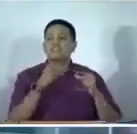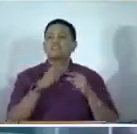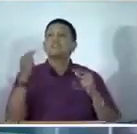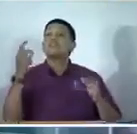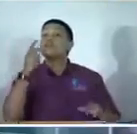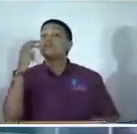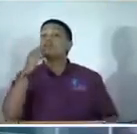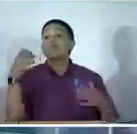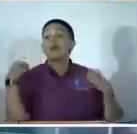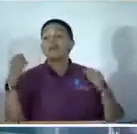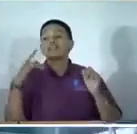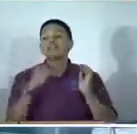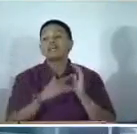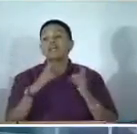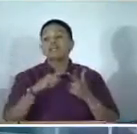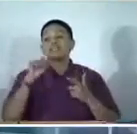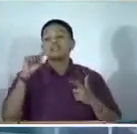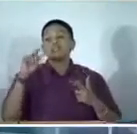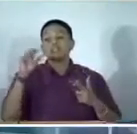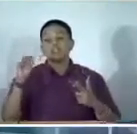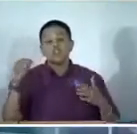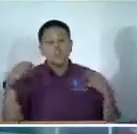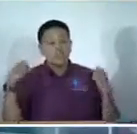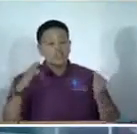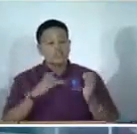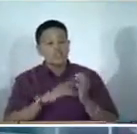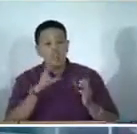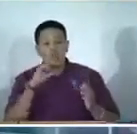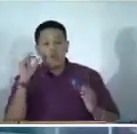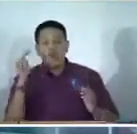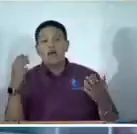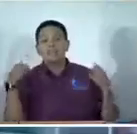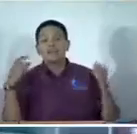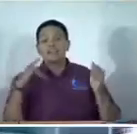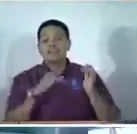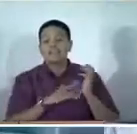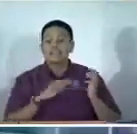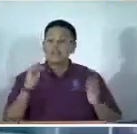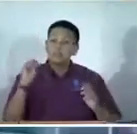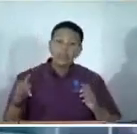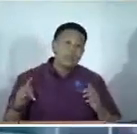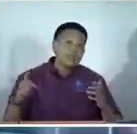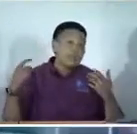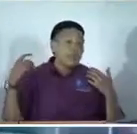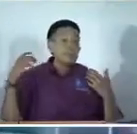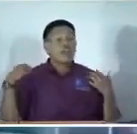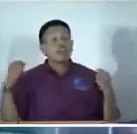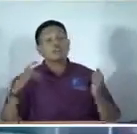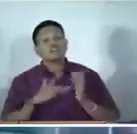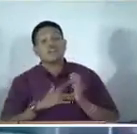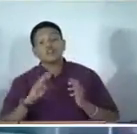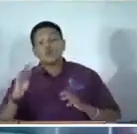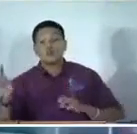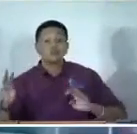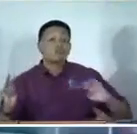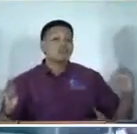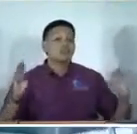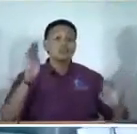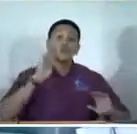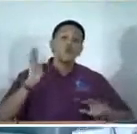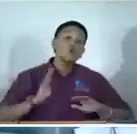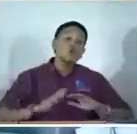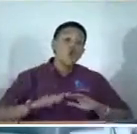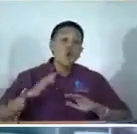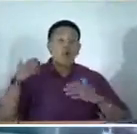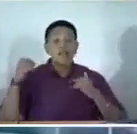St. Jago Health Centre, Old Harbour Health Centre, Maypen, West and East, Brownstown Health Centre, St. Anne's Bay